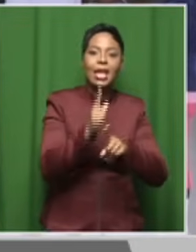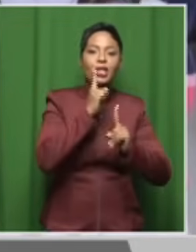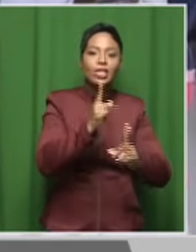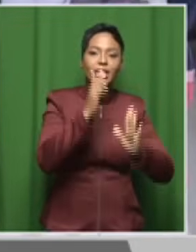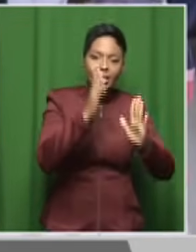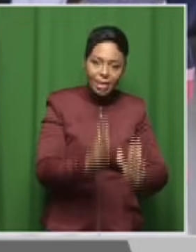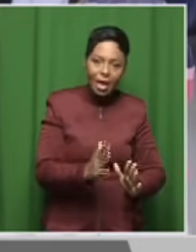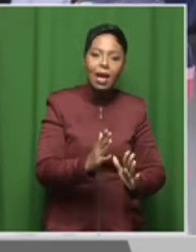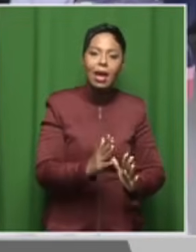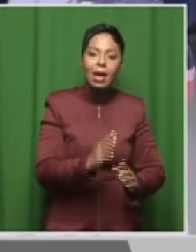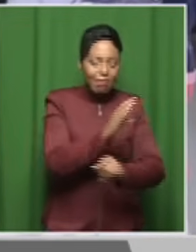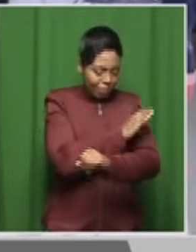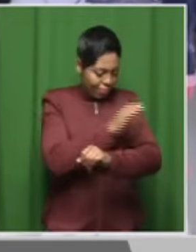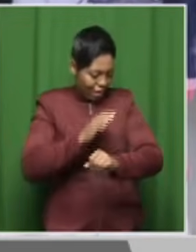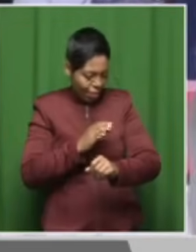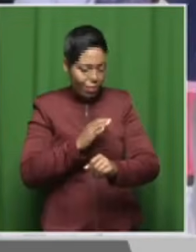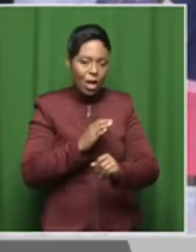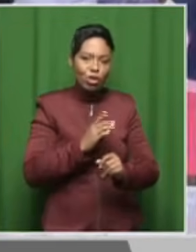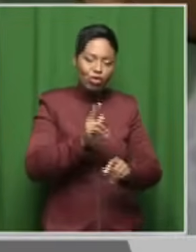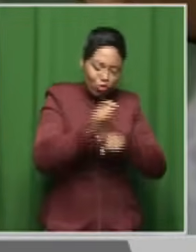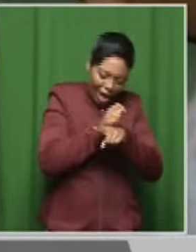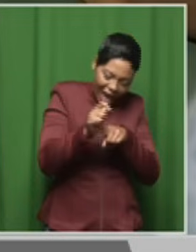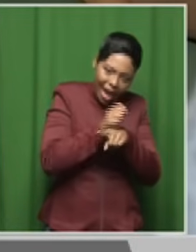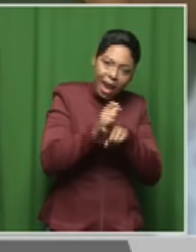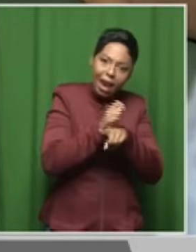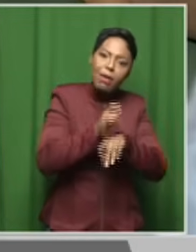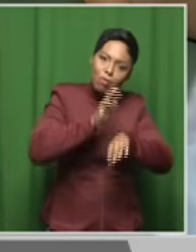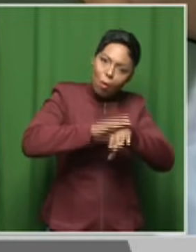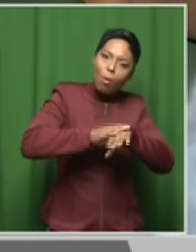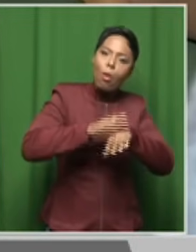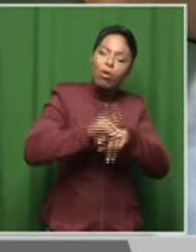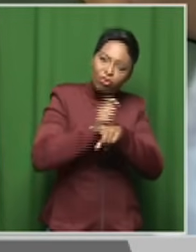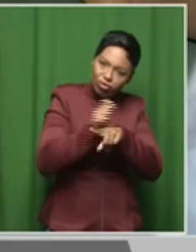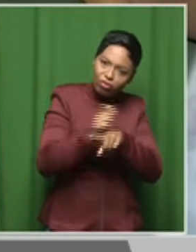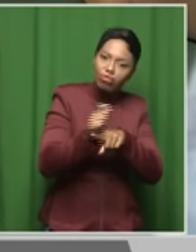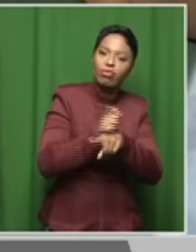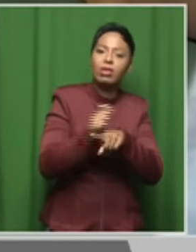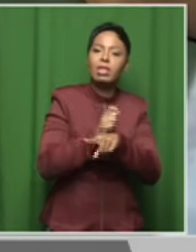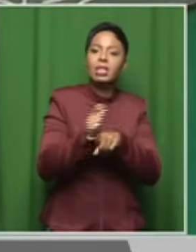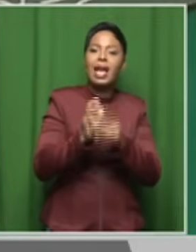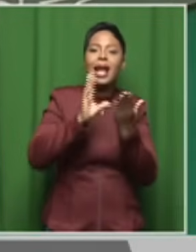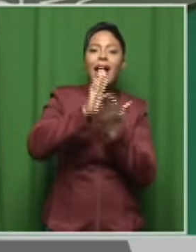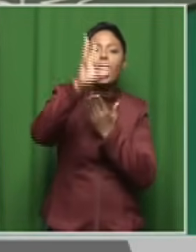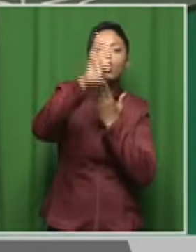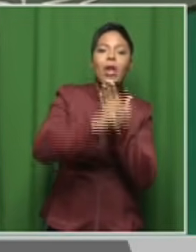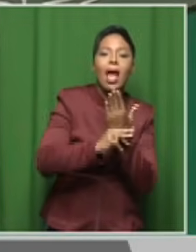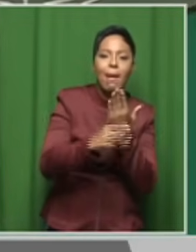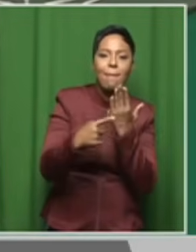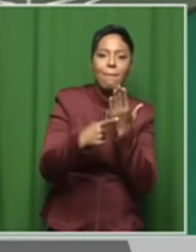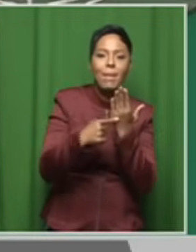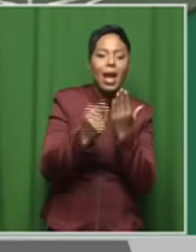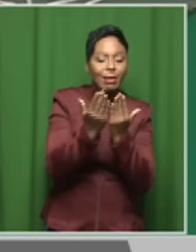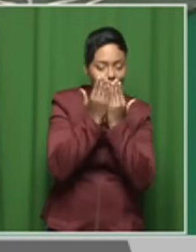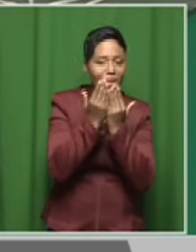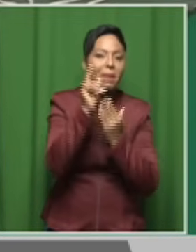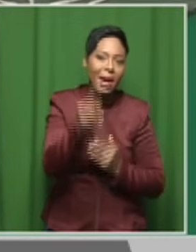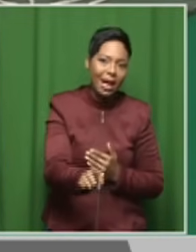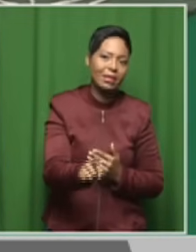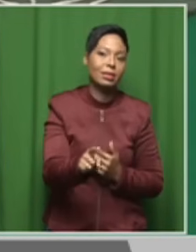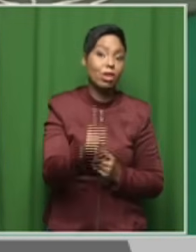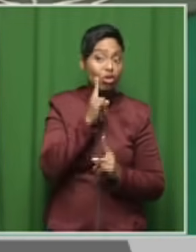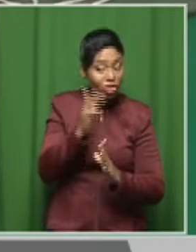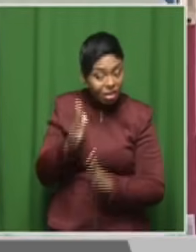have adequate access to the curriculum framework, they simply are not going to succeed. I also